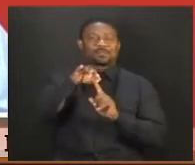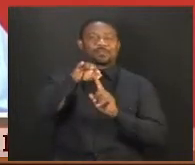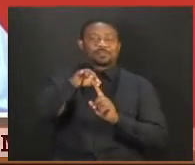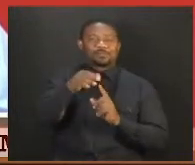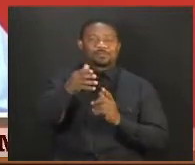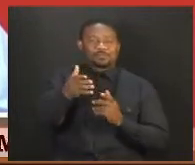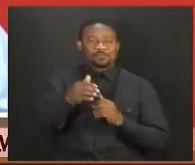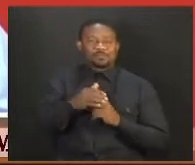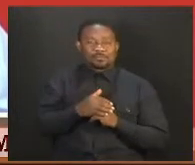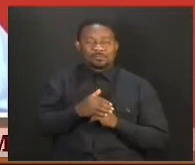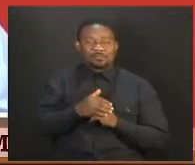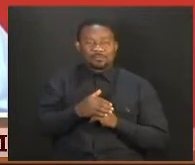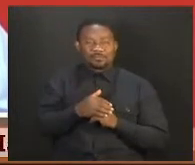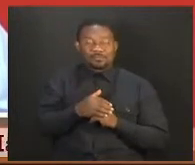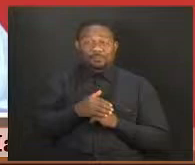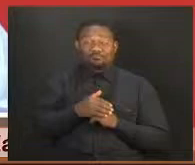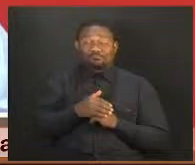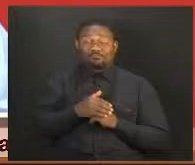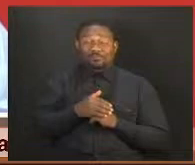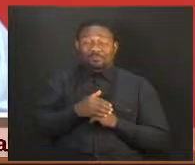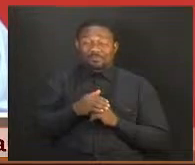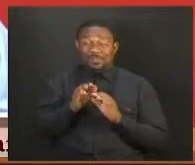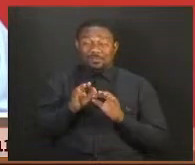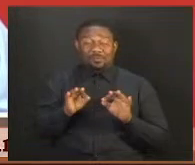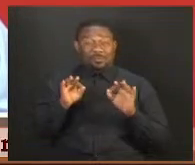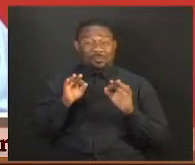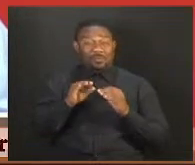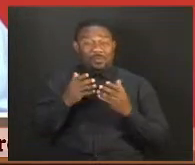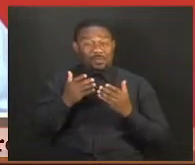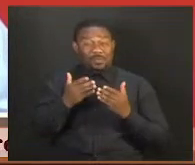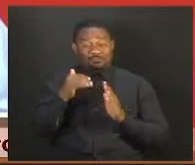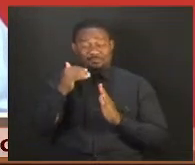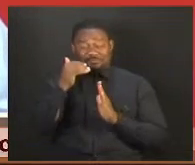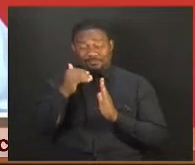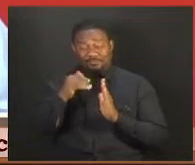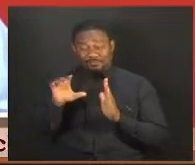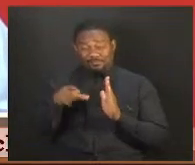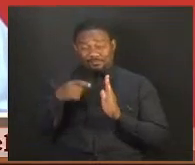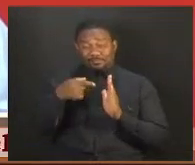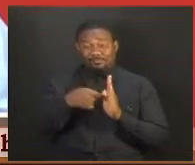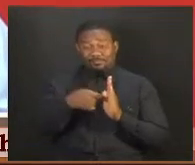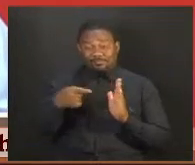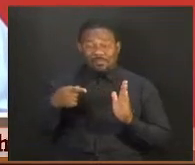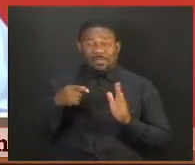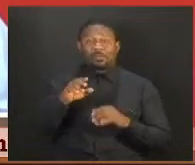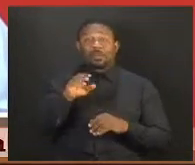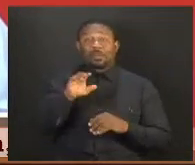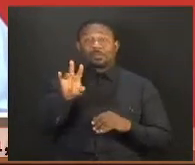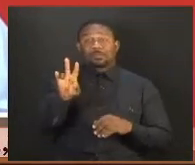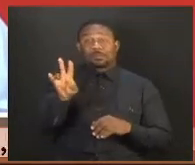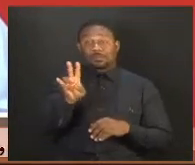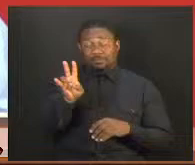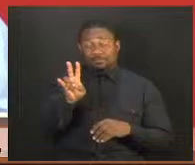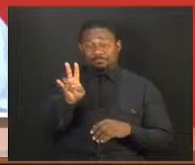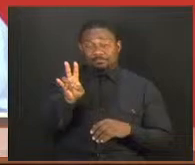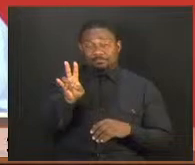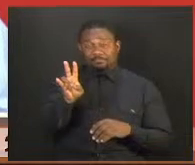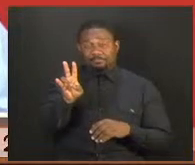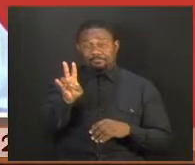I mean the main item of the day, that is item 7,